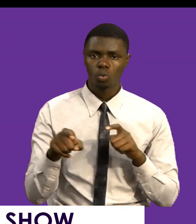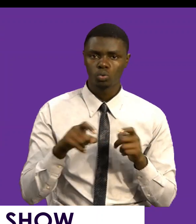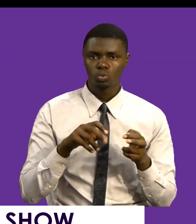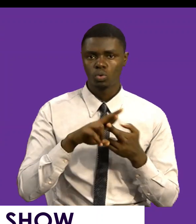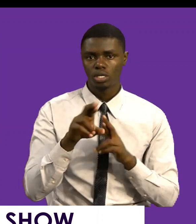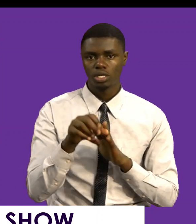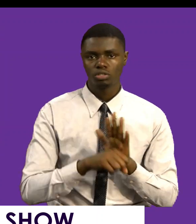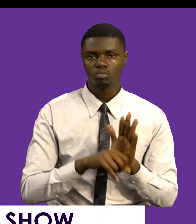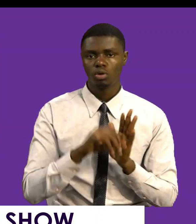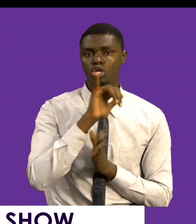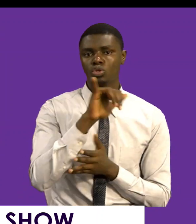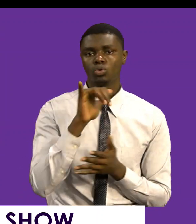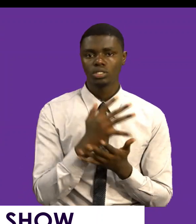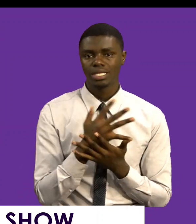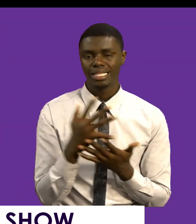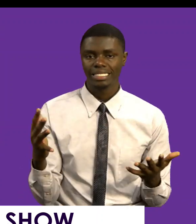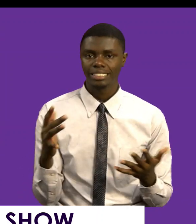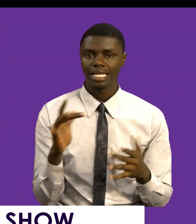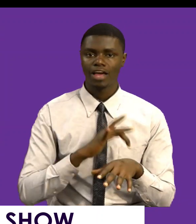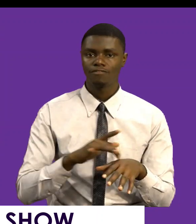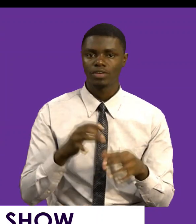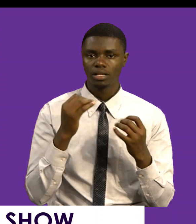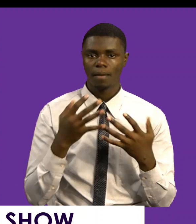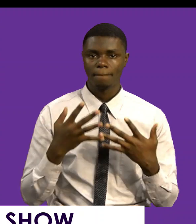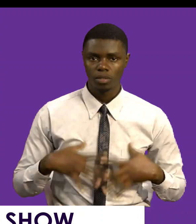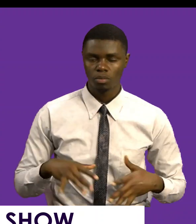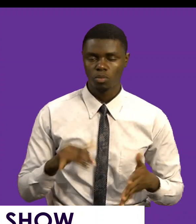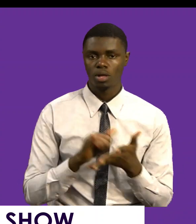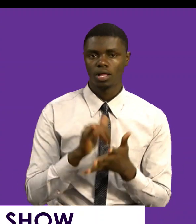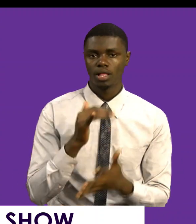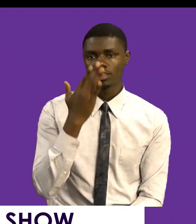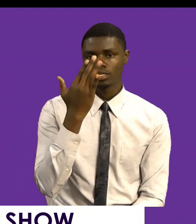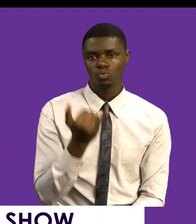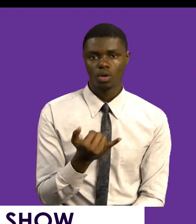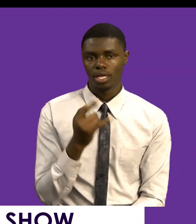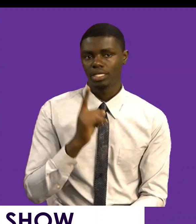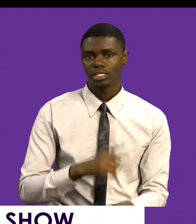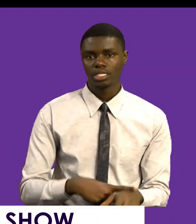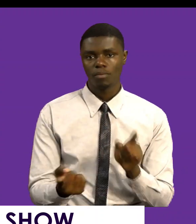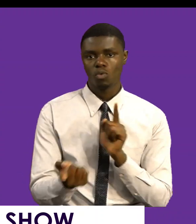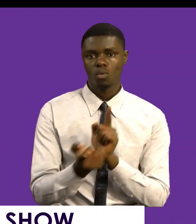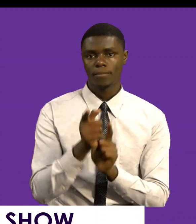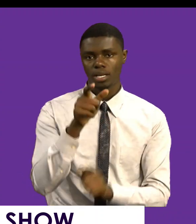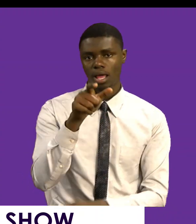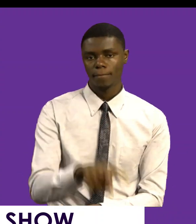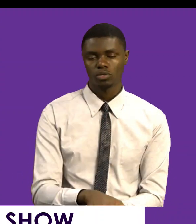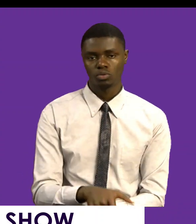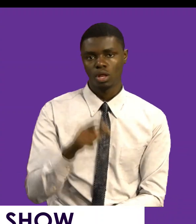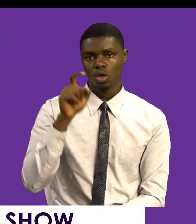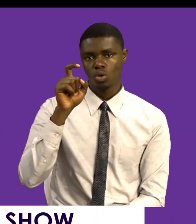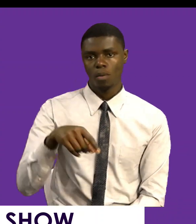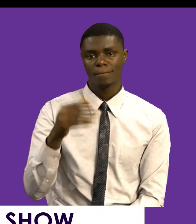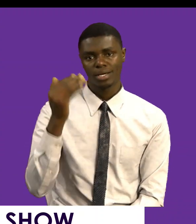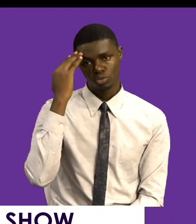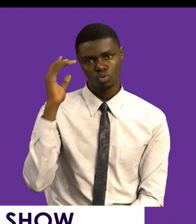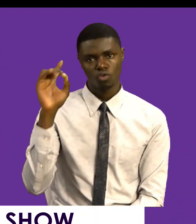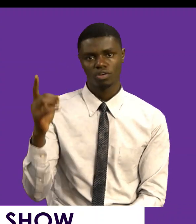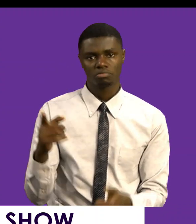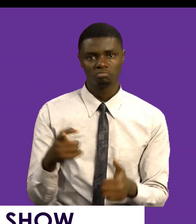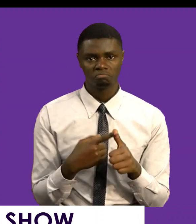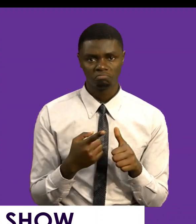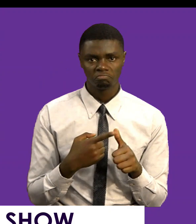is affecting so much of us today. That is why whenever you meet somebody, you need to know, first of